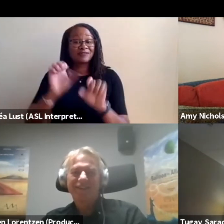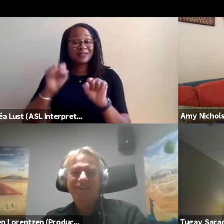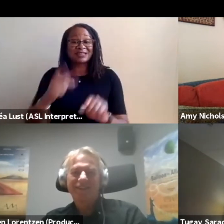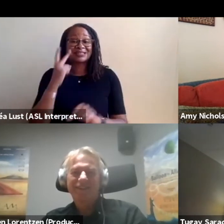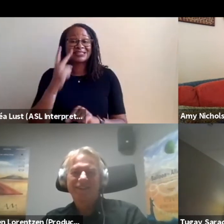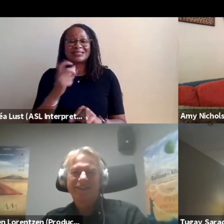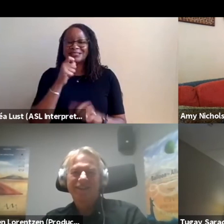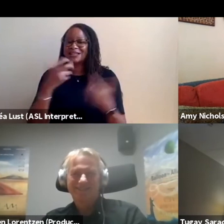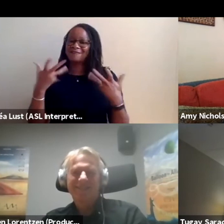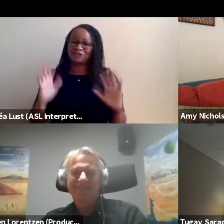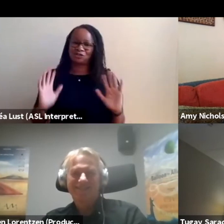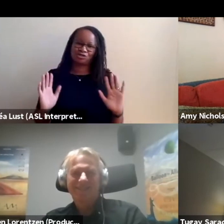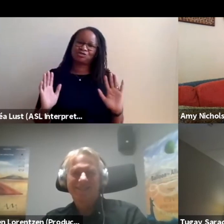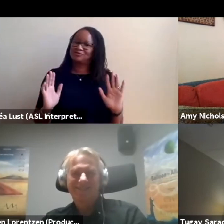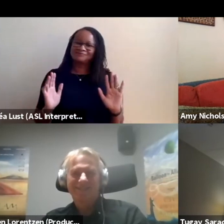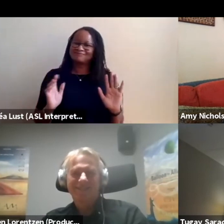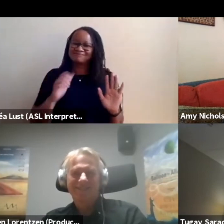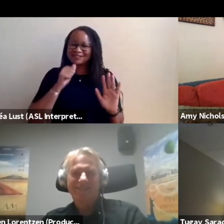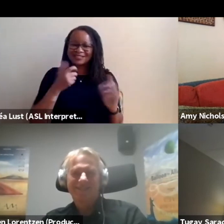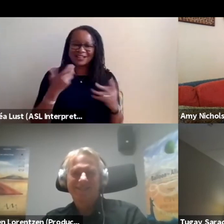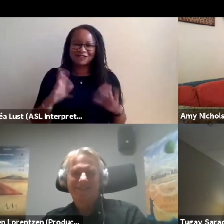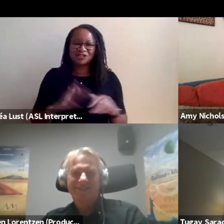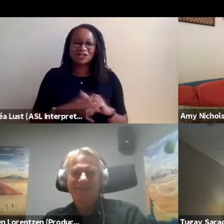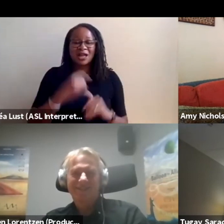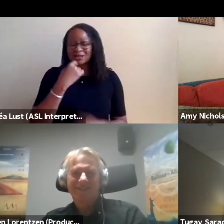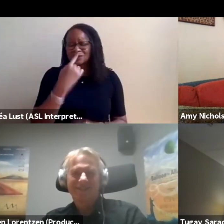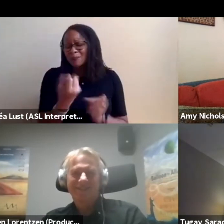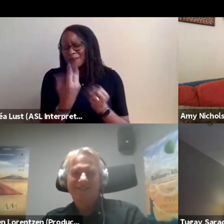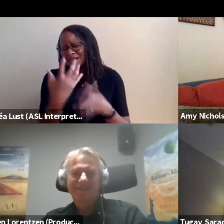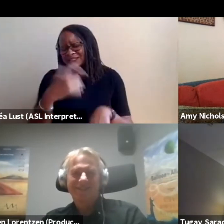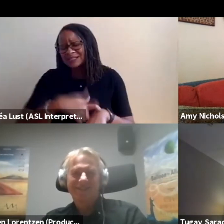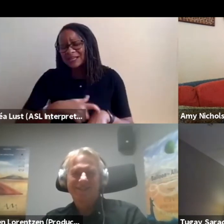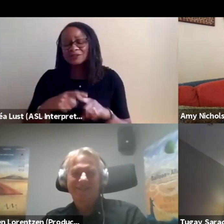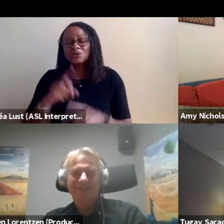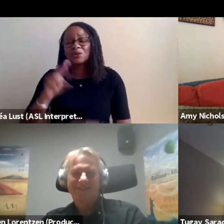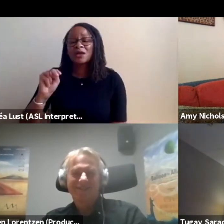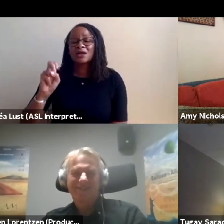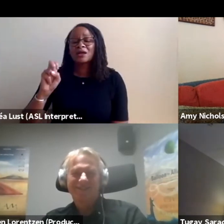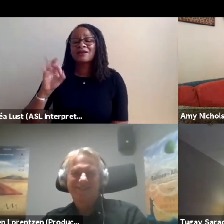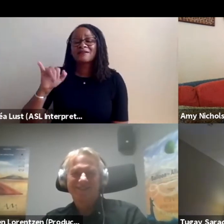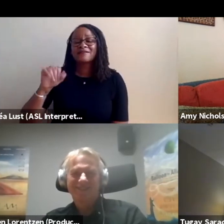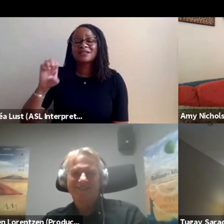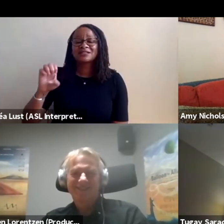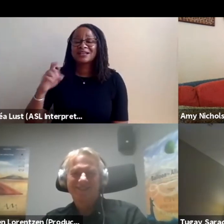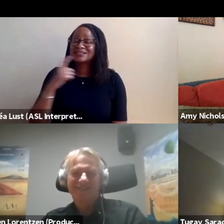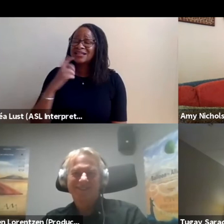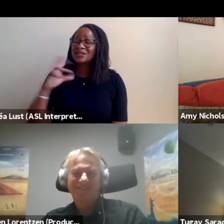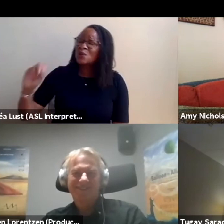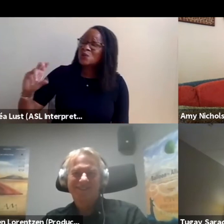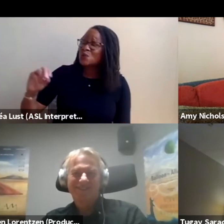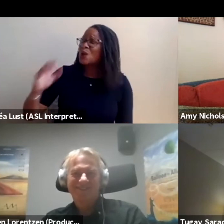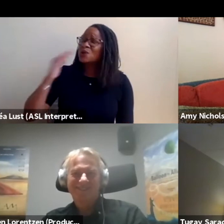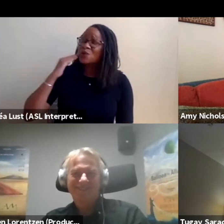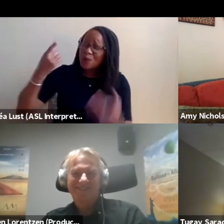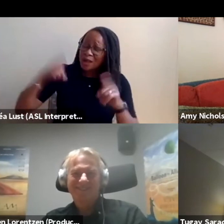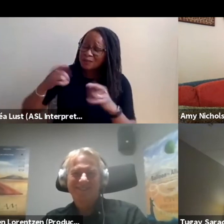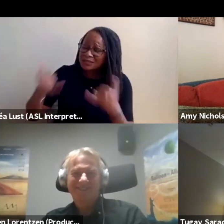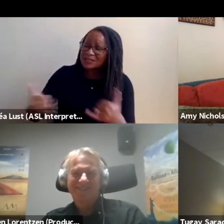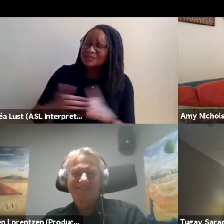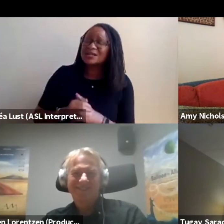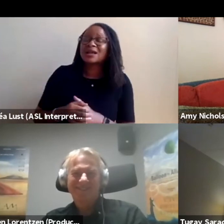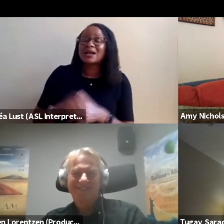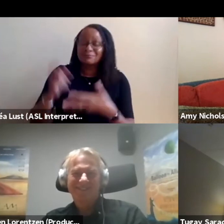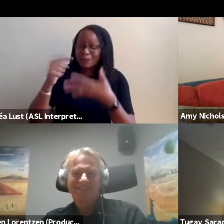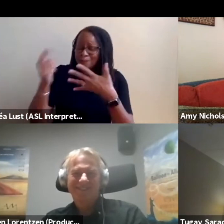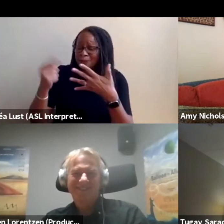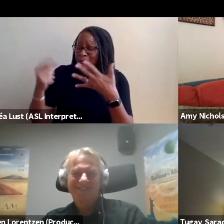finished, So I told many times to Nefise, oh, Nefise, you know what happened now? This happened and